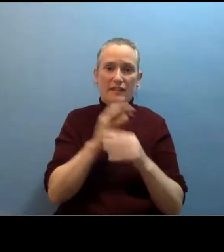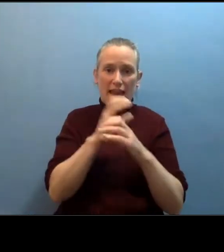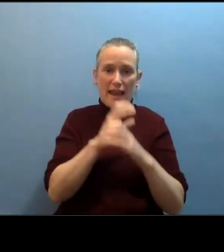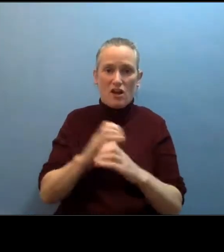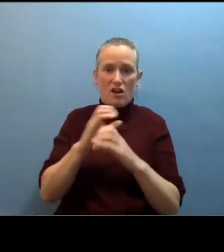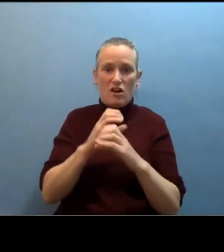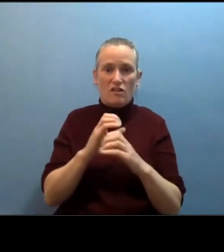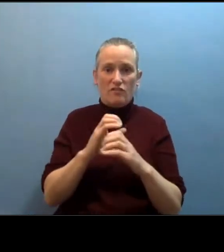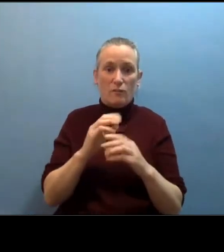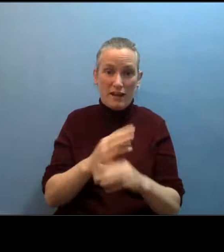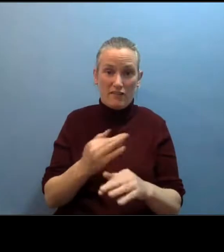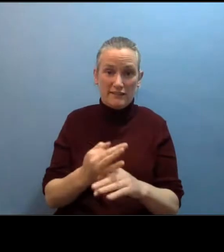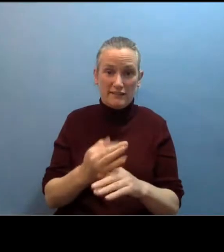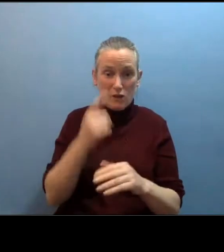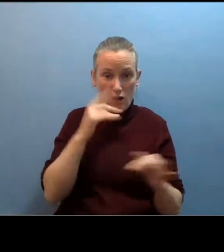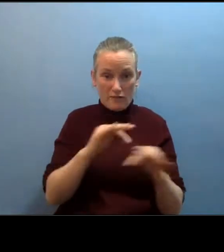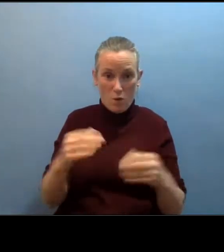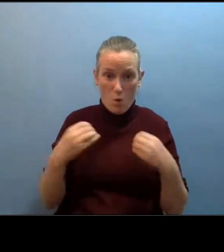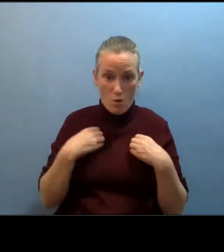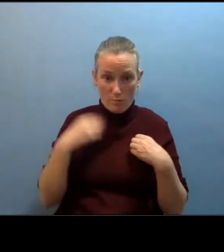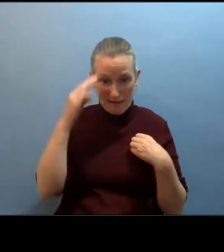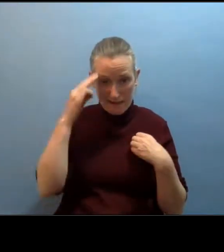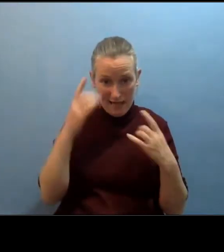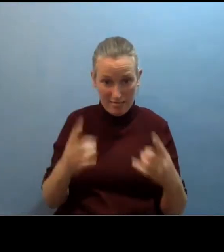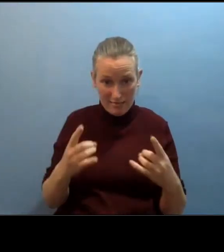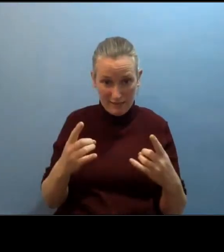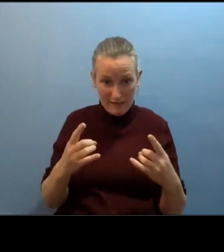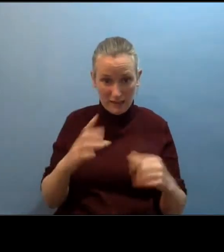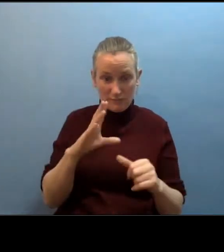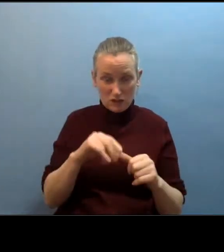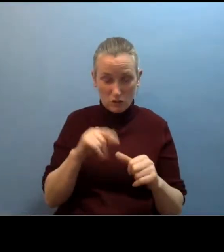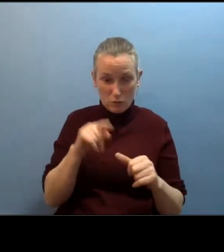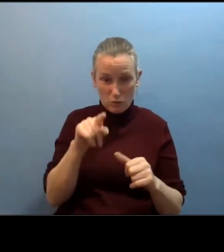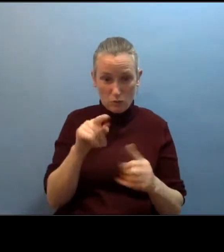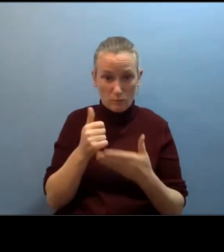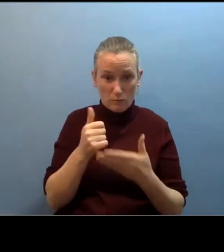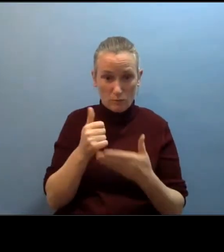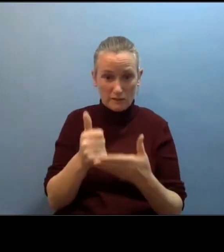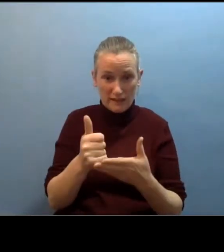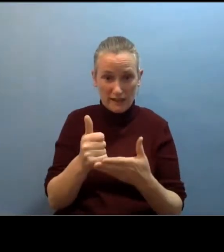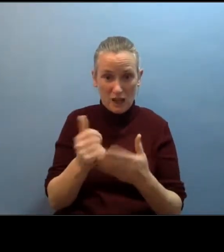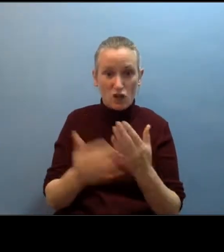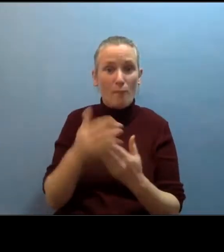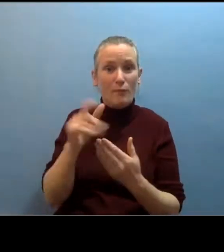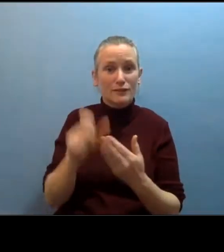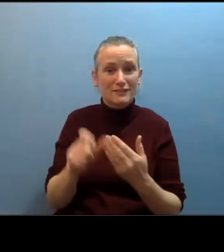health, particularly when you're supporting a young person that's going through such a difficult time.